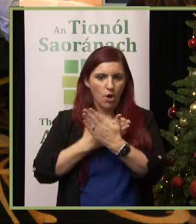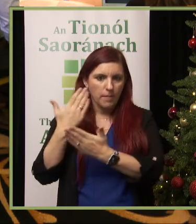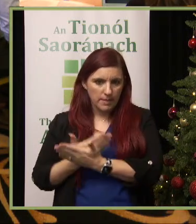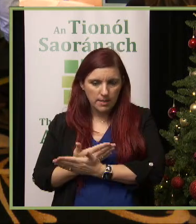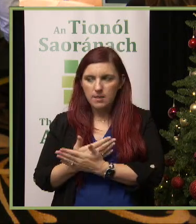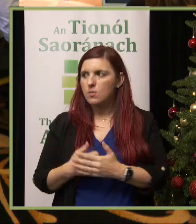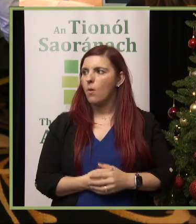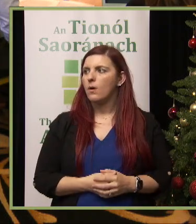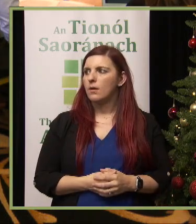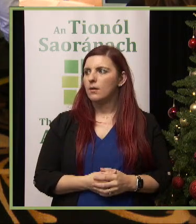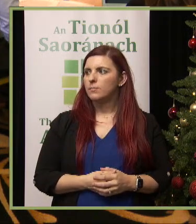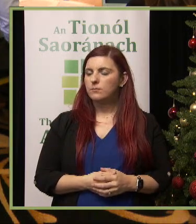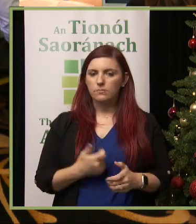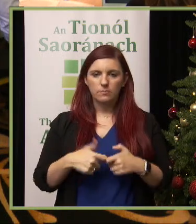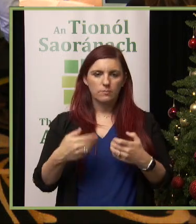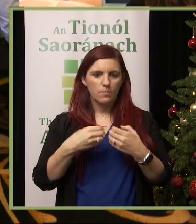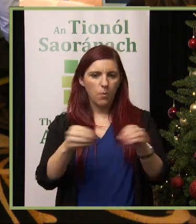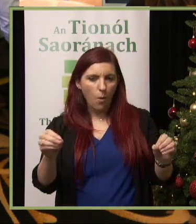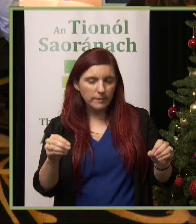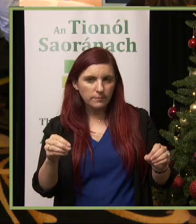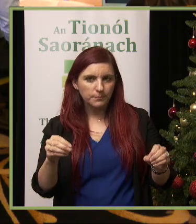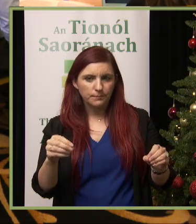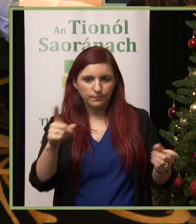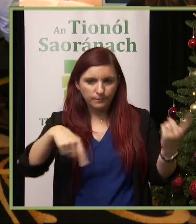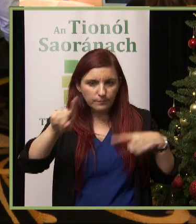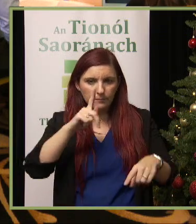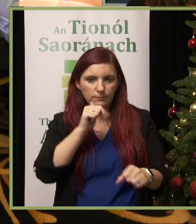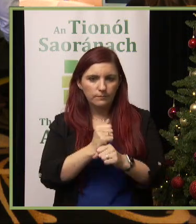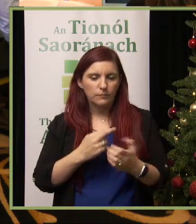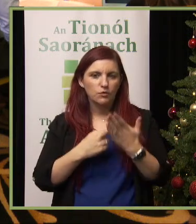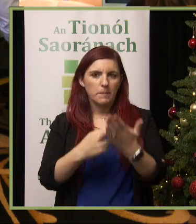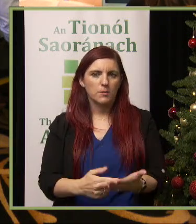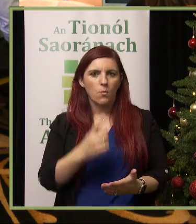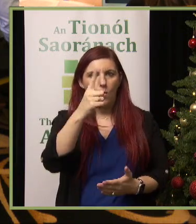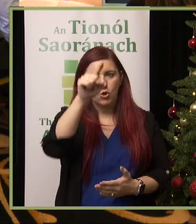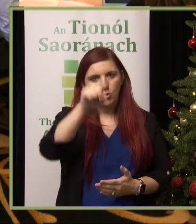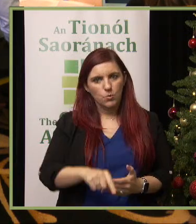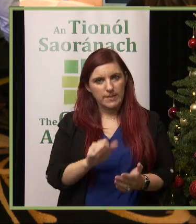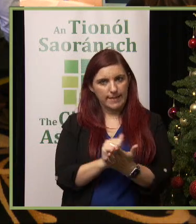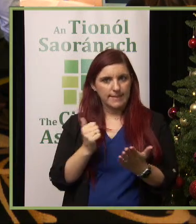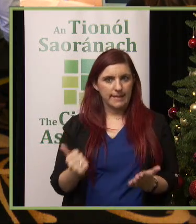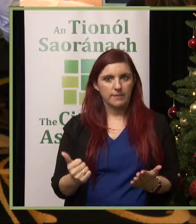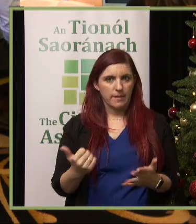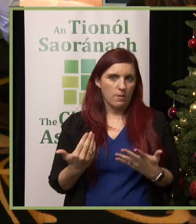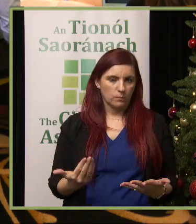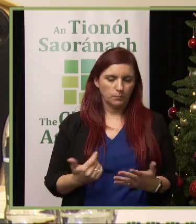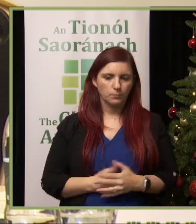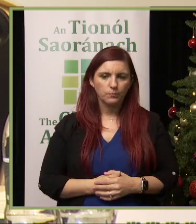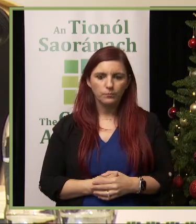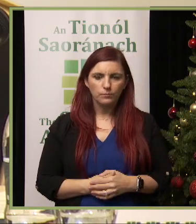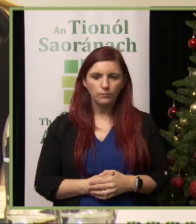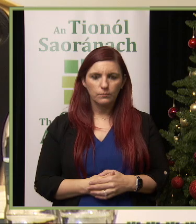so then we open it to the floor and we talk about recommendations 1 to 16 in this first section.